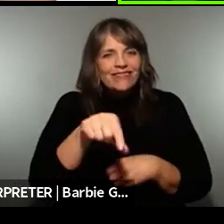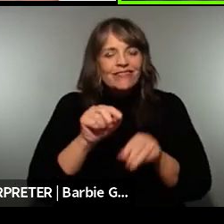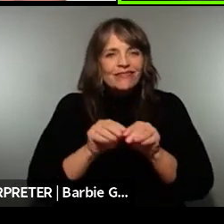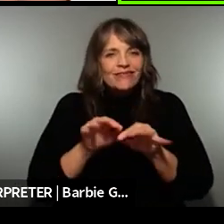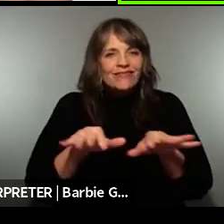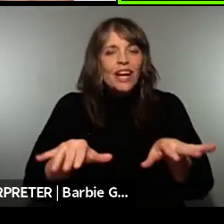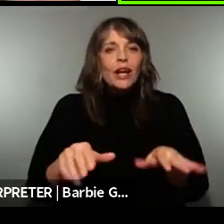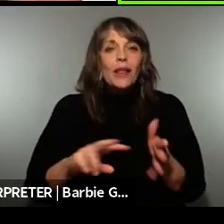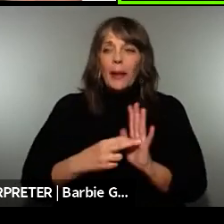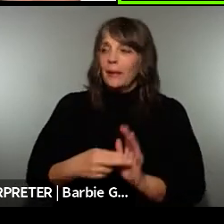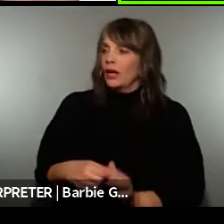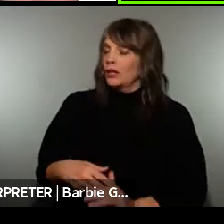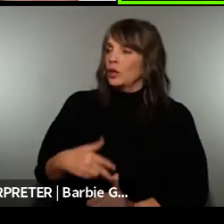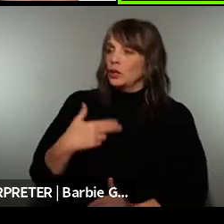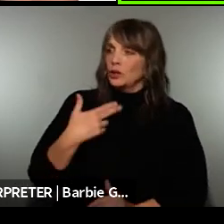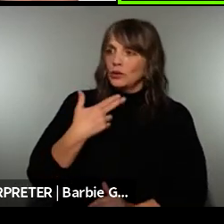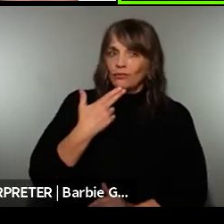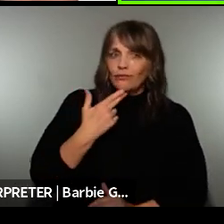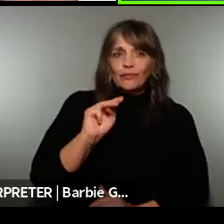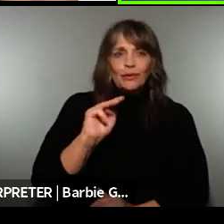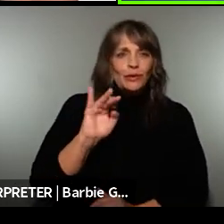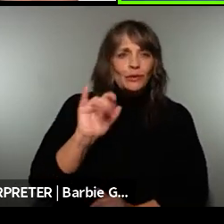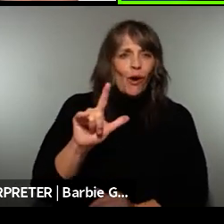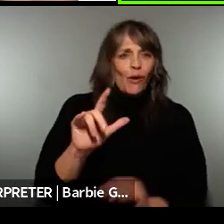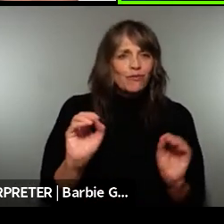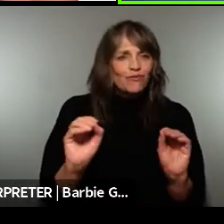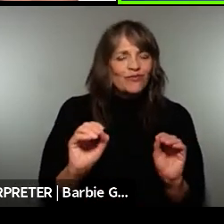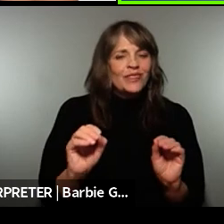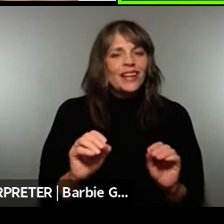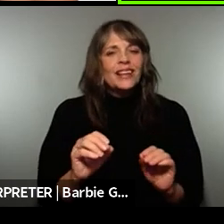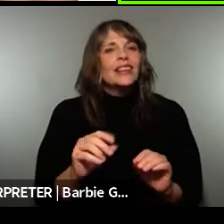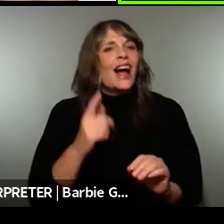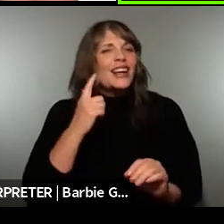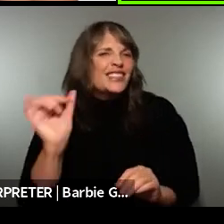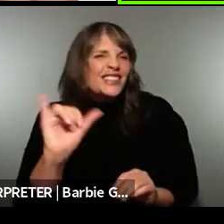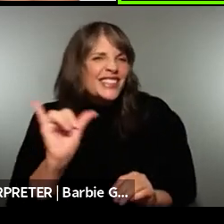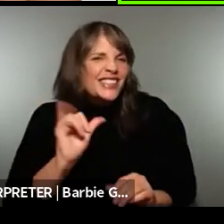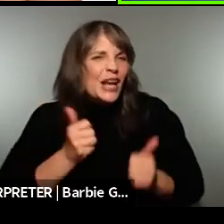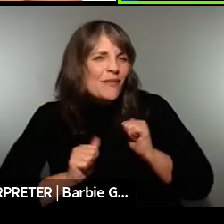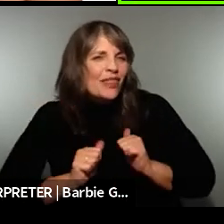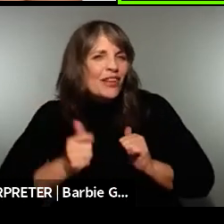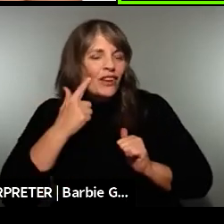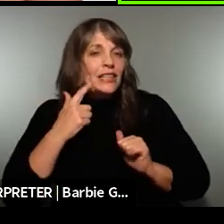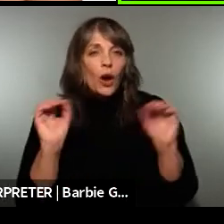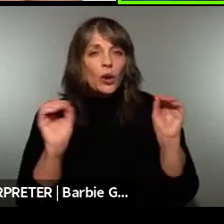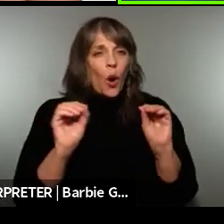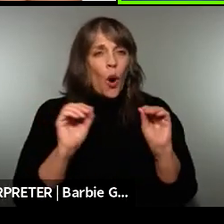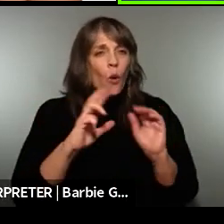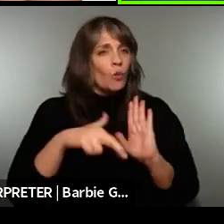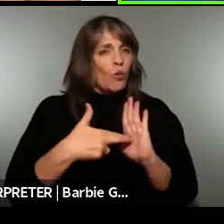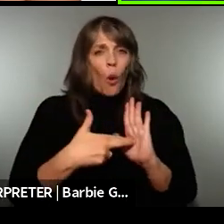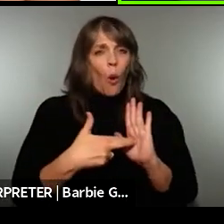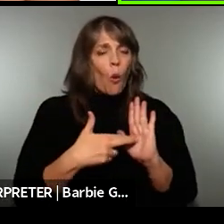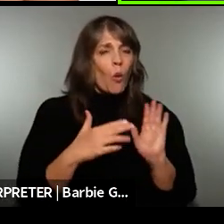small, You know what they say, there are no small roles, only small actors, or whatever you want to say.